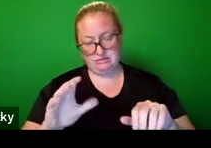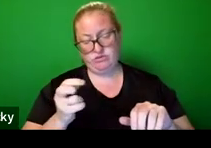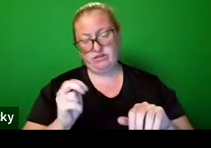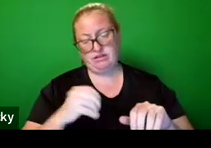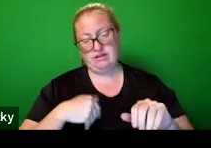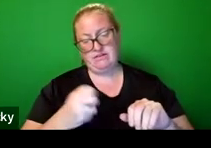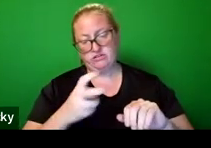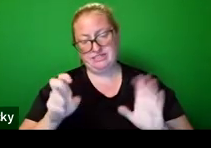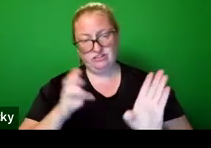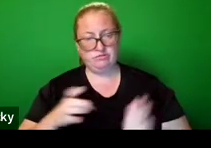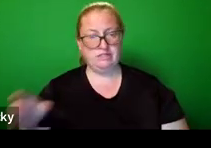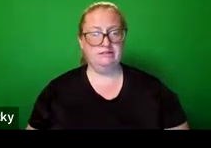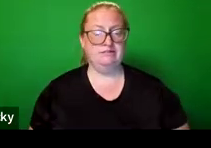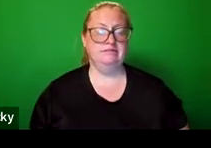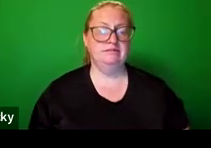plan.